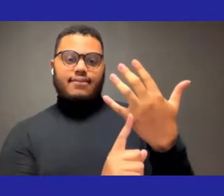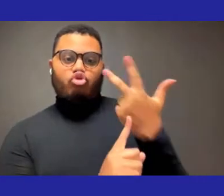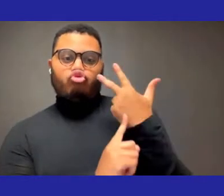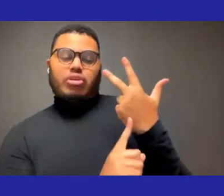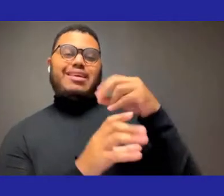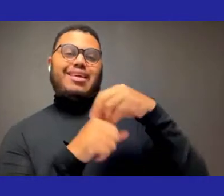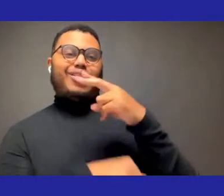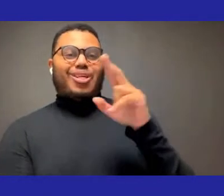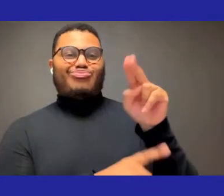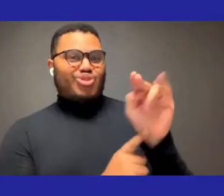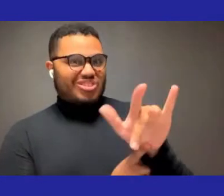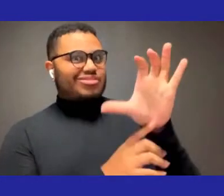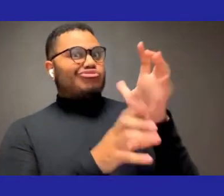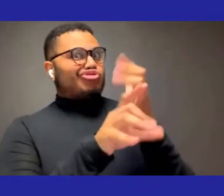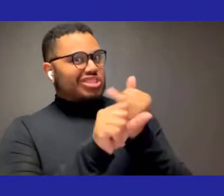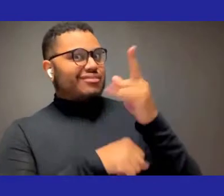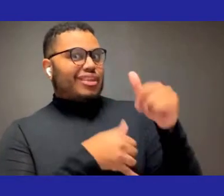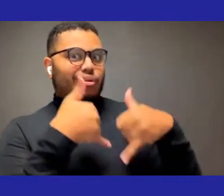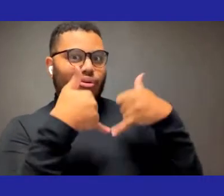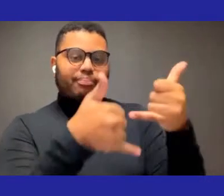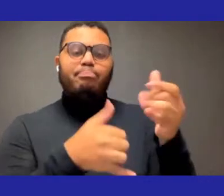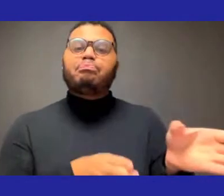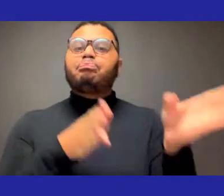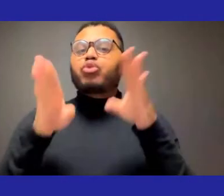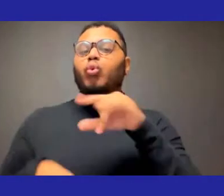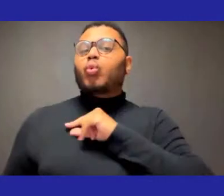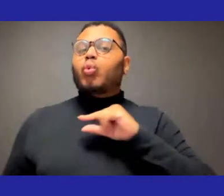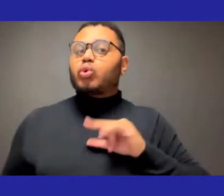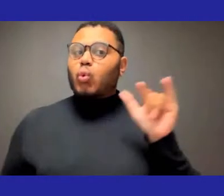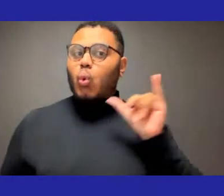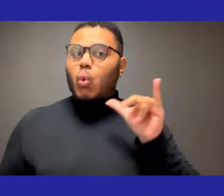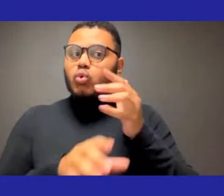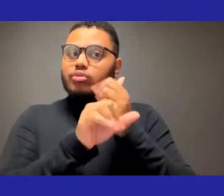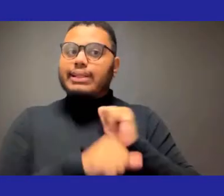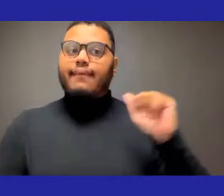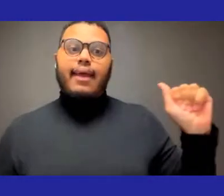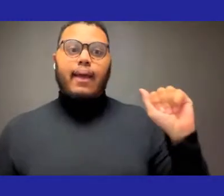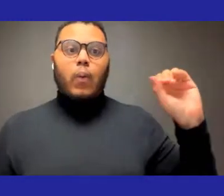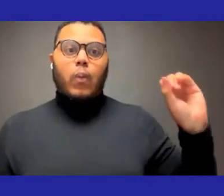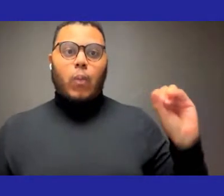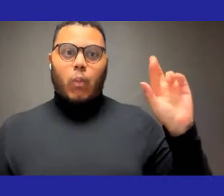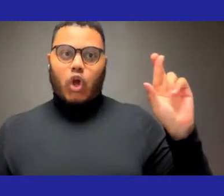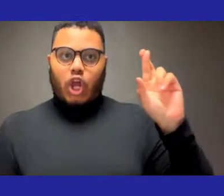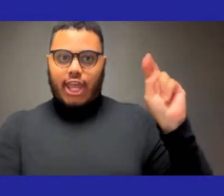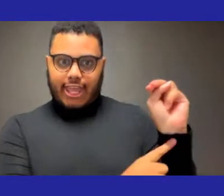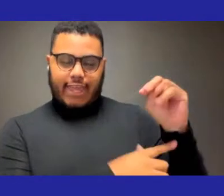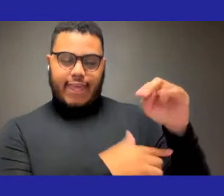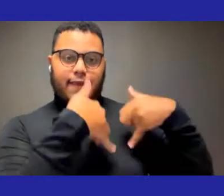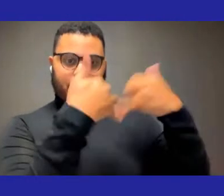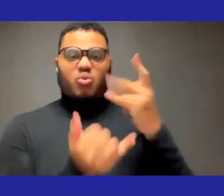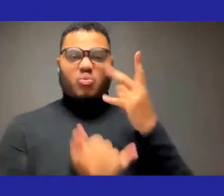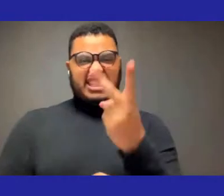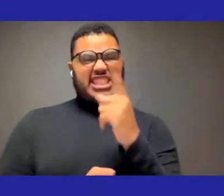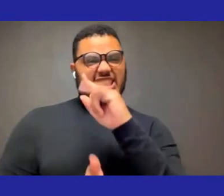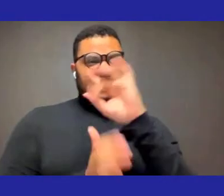received the AORN Award for surgical safety. There you see some images of our Queens team, really